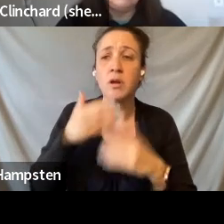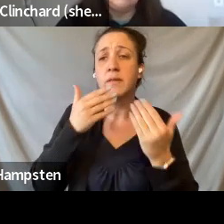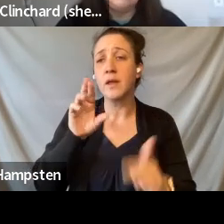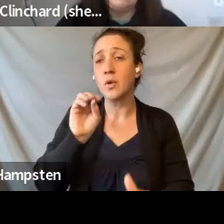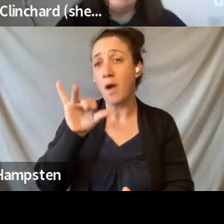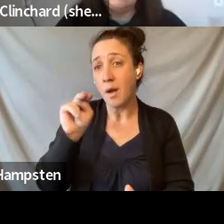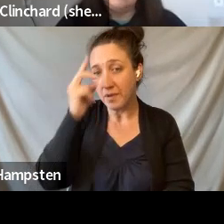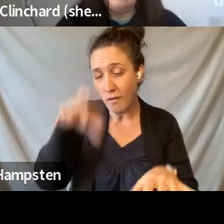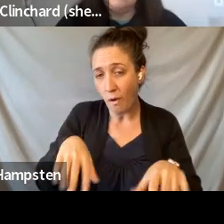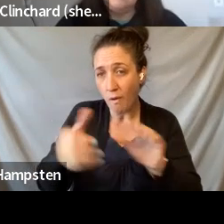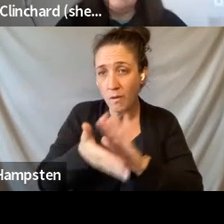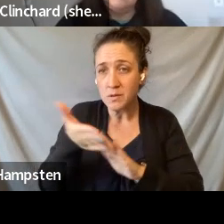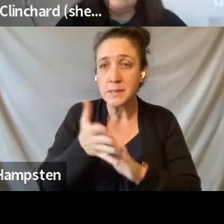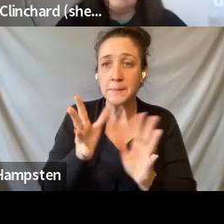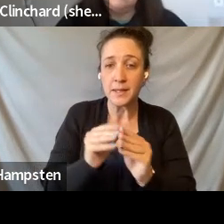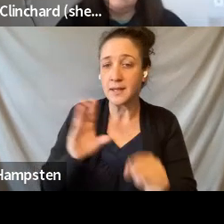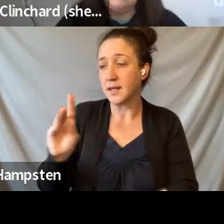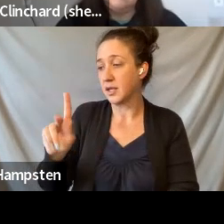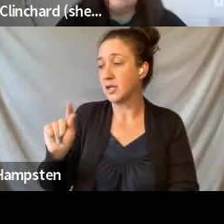facilitating this, and Katrina as well.